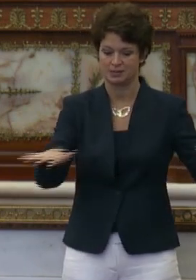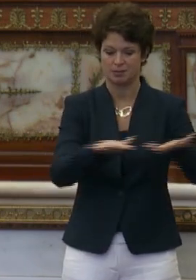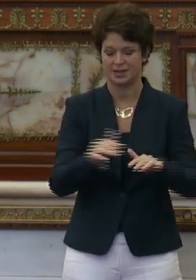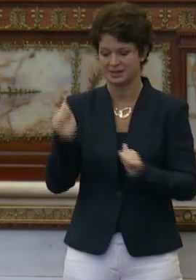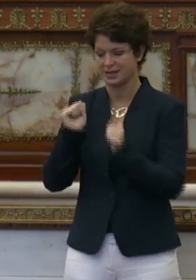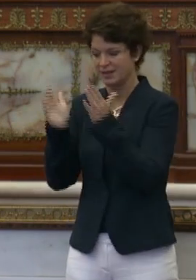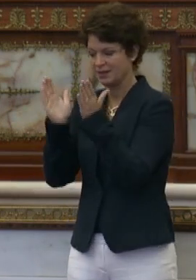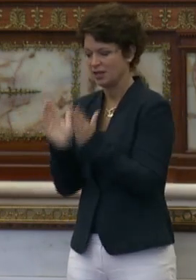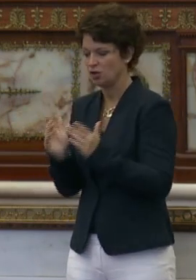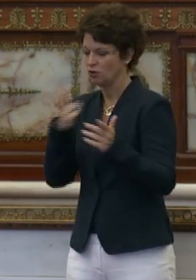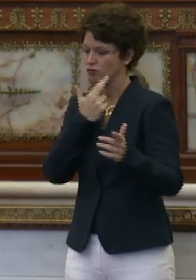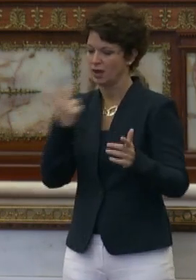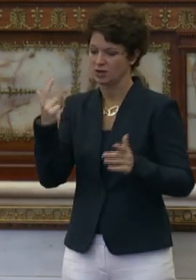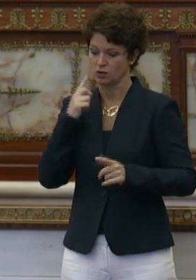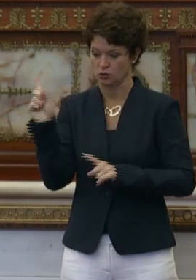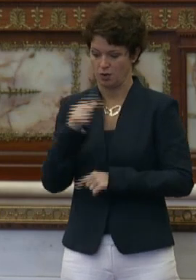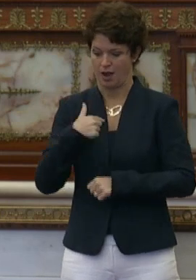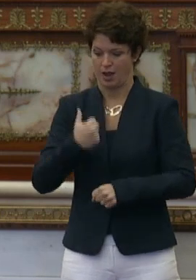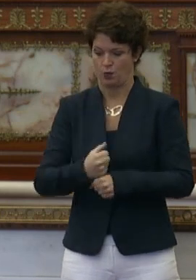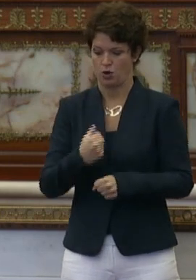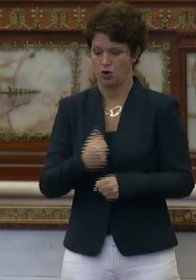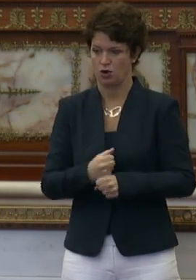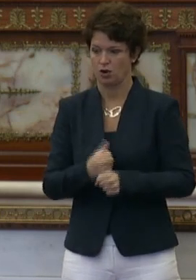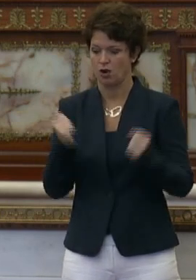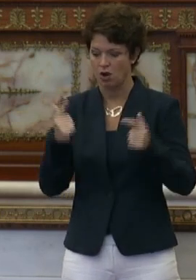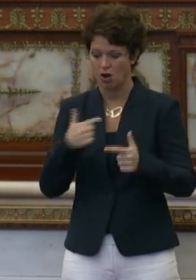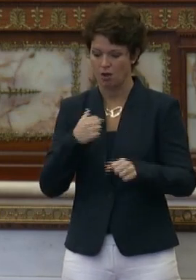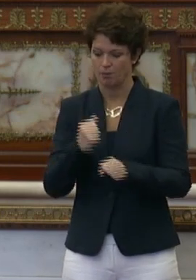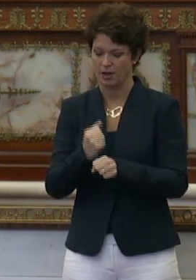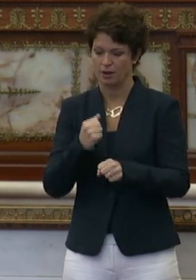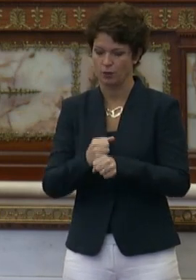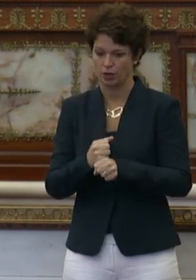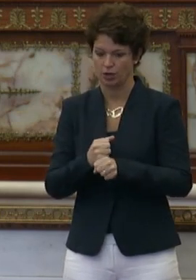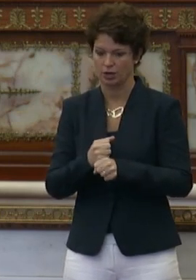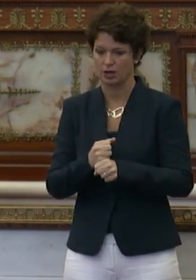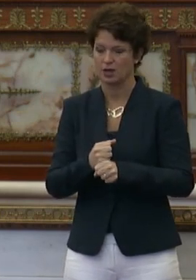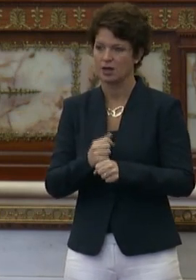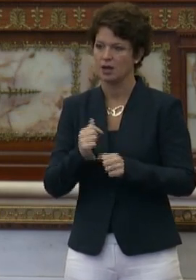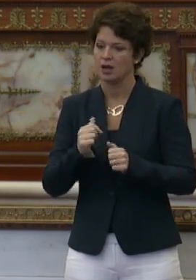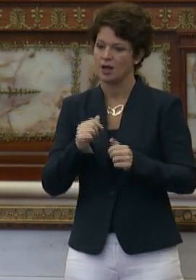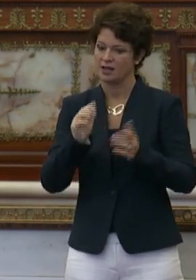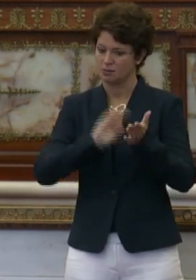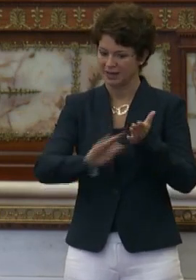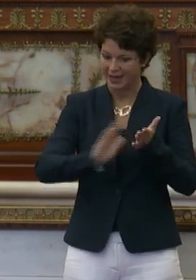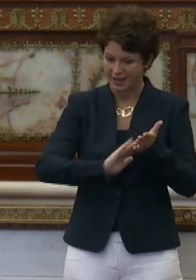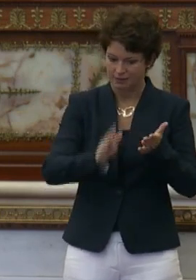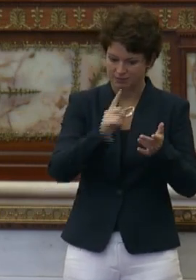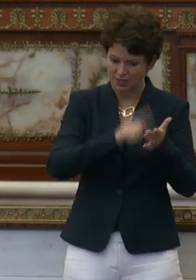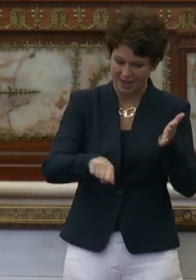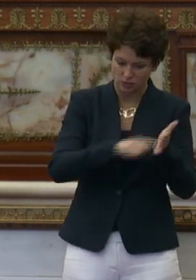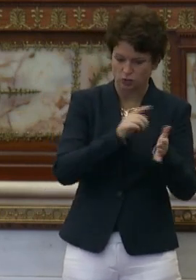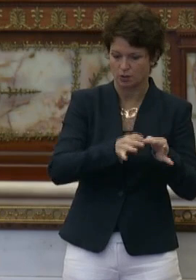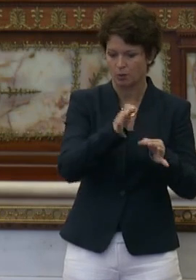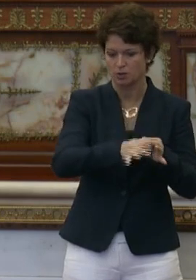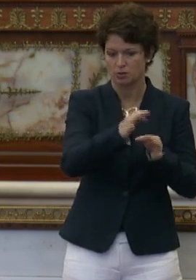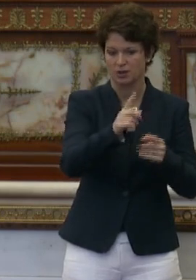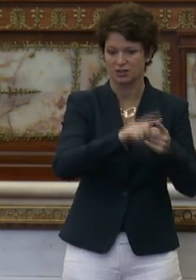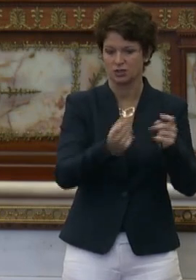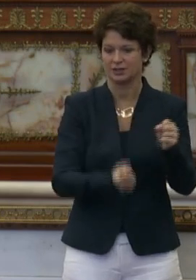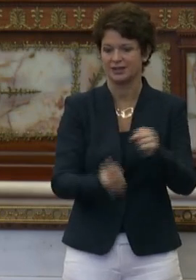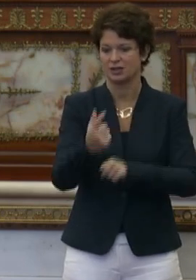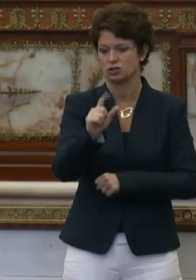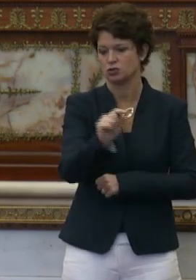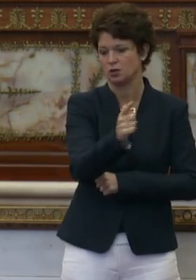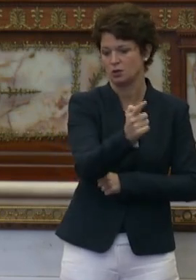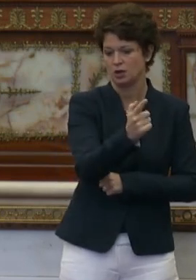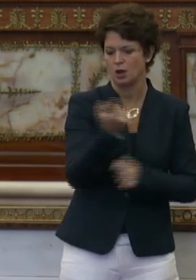theaters, and restaurants where I work. All of my work as a musician has been canceled or postponed until 2021. What